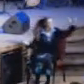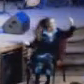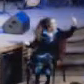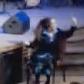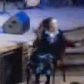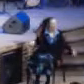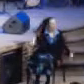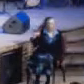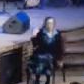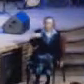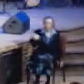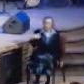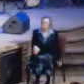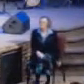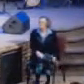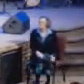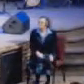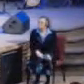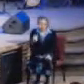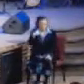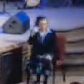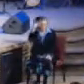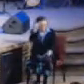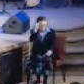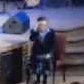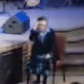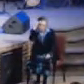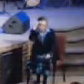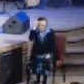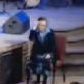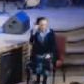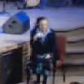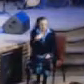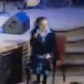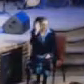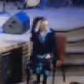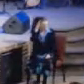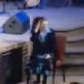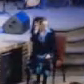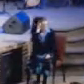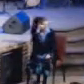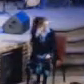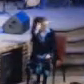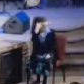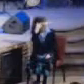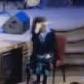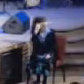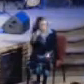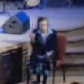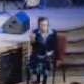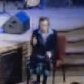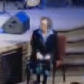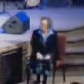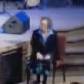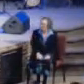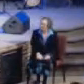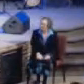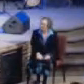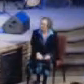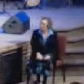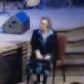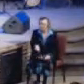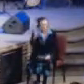our little finite minds. He said he don't use 100%. I don't use 5% of mine. I think the